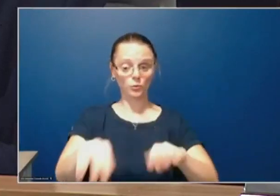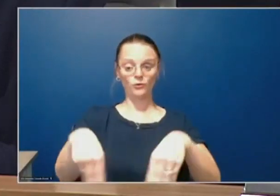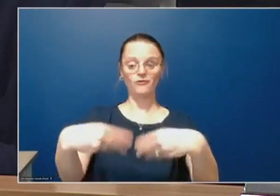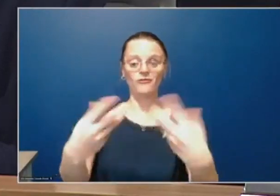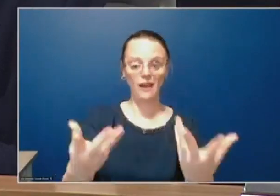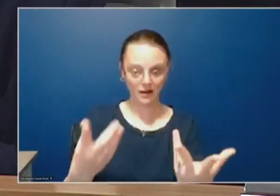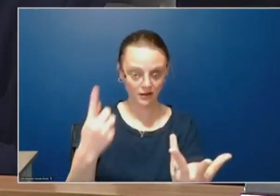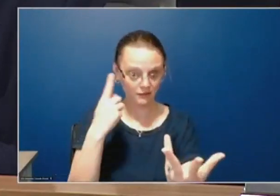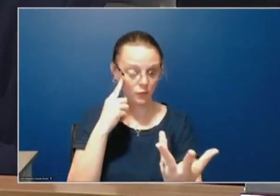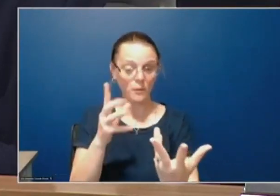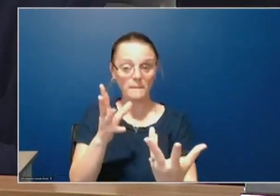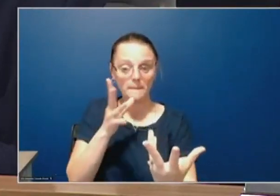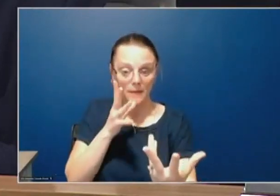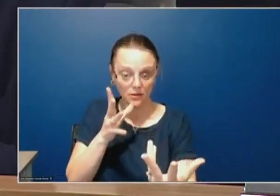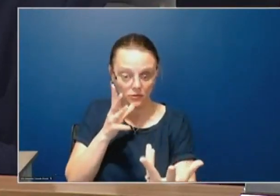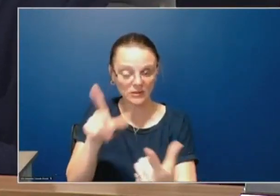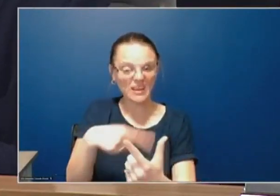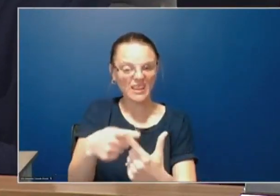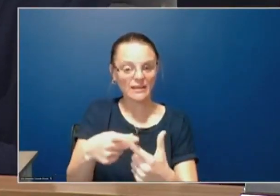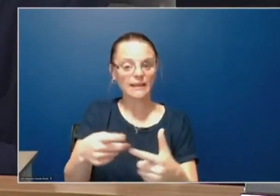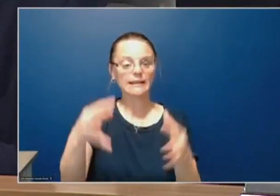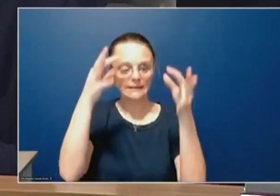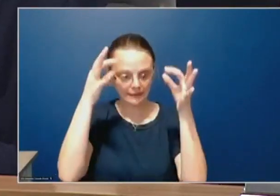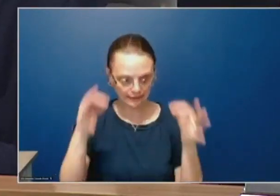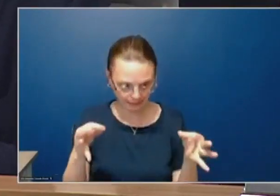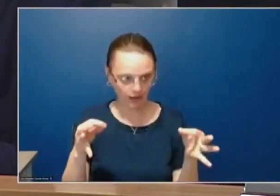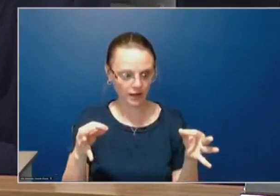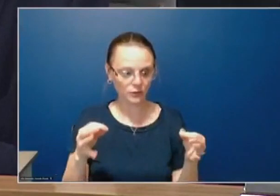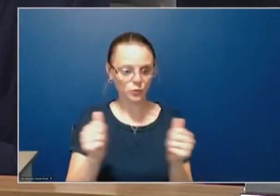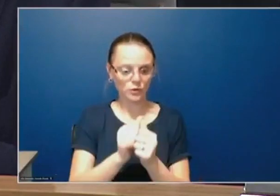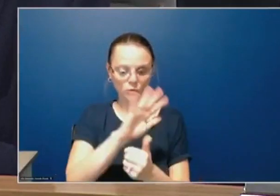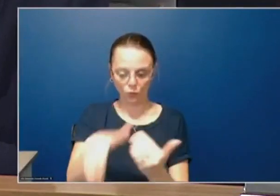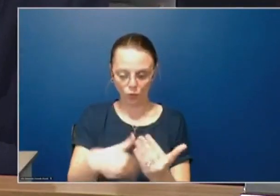mothers so that they can make a fully informed decision.